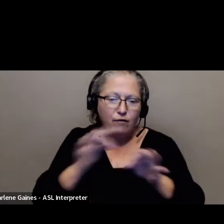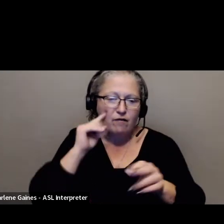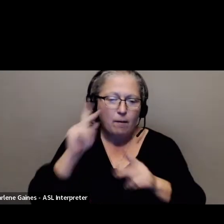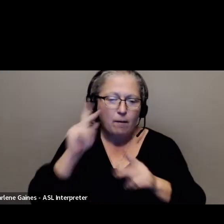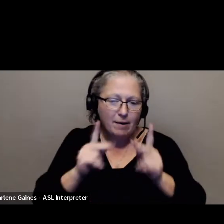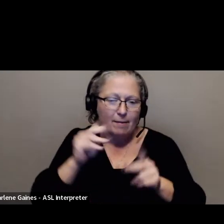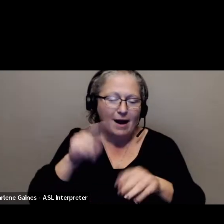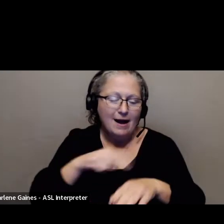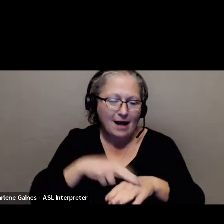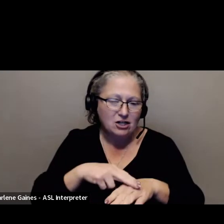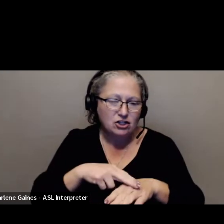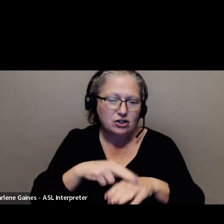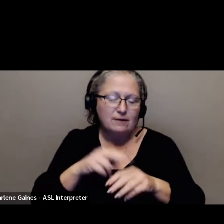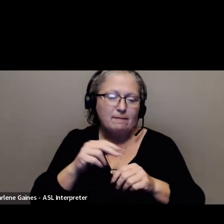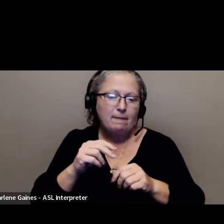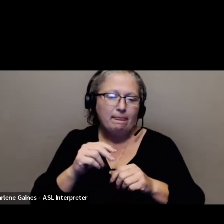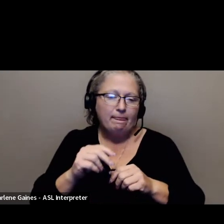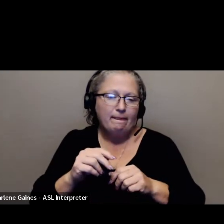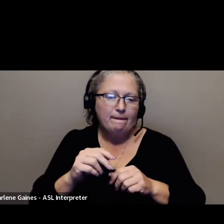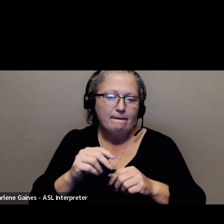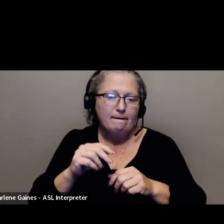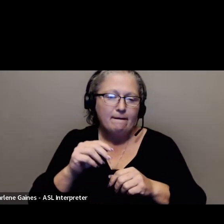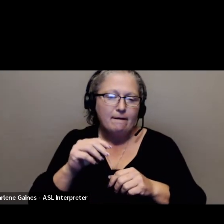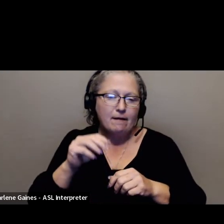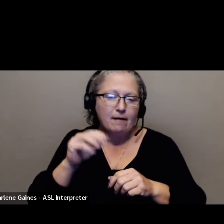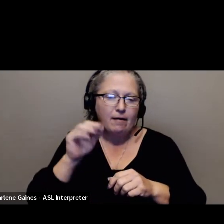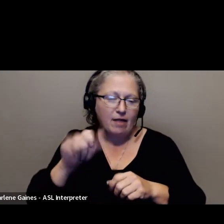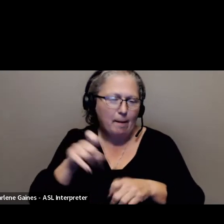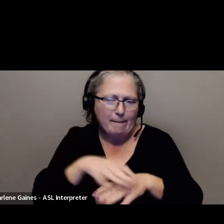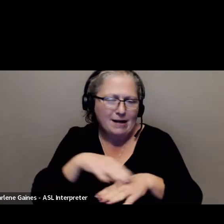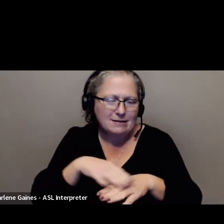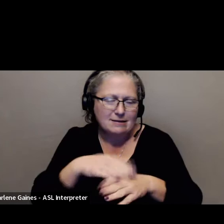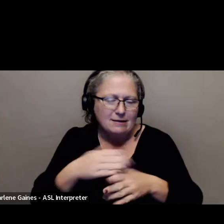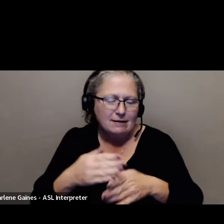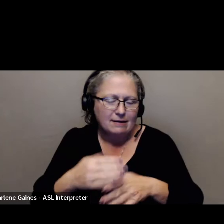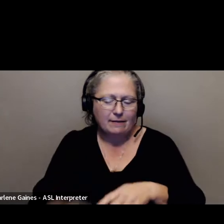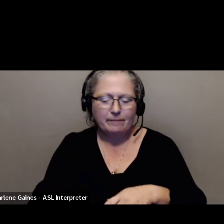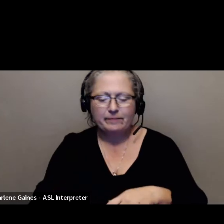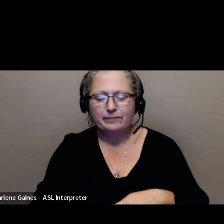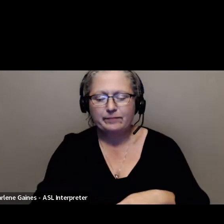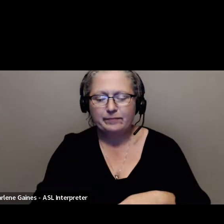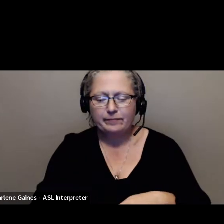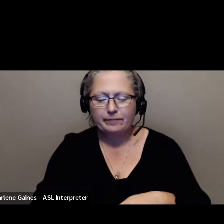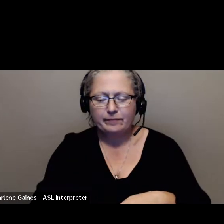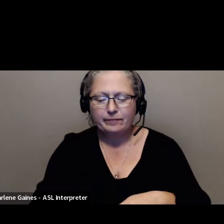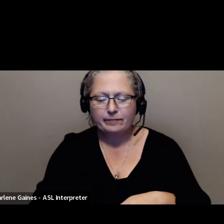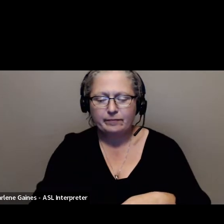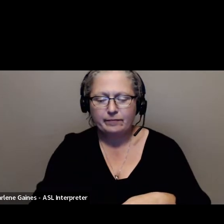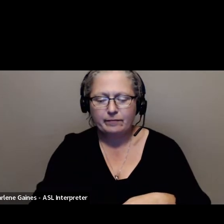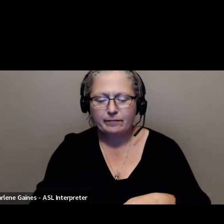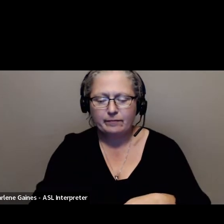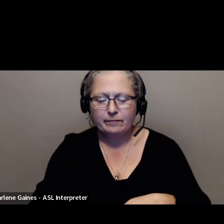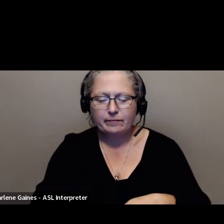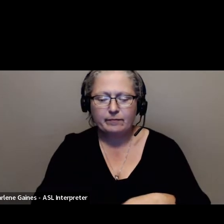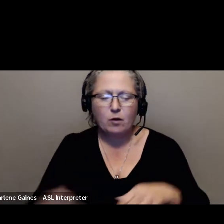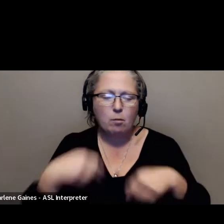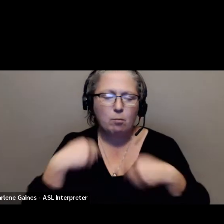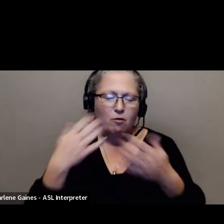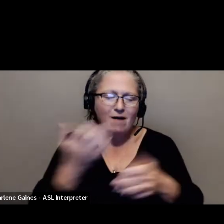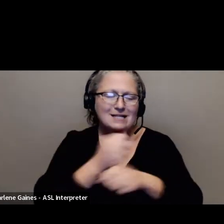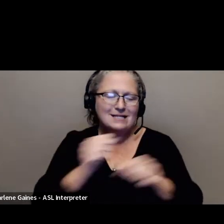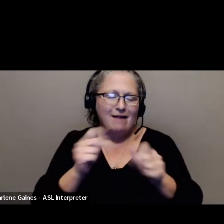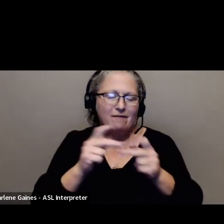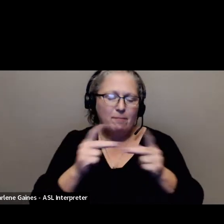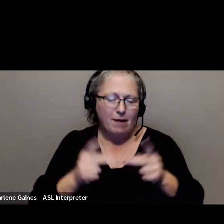or nation. That should be basic. Provide them with a safe space, tackle all forms